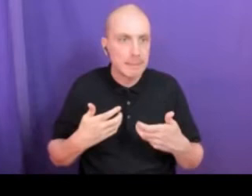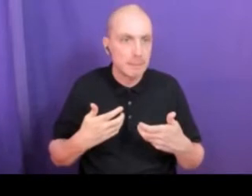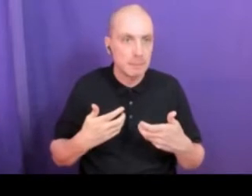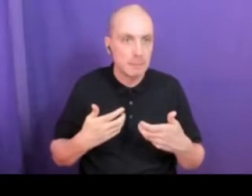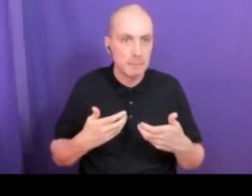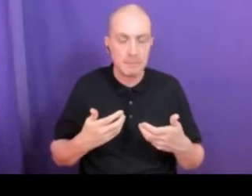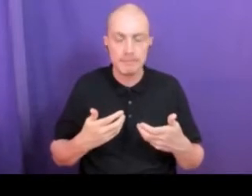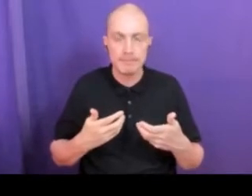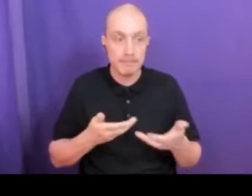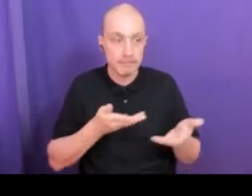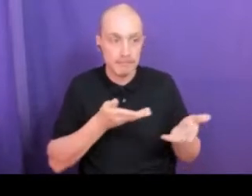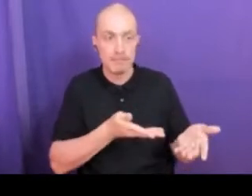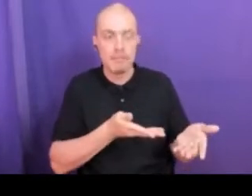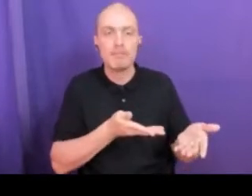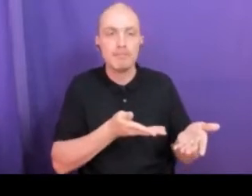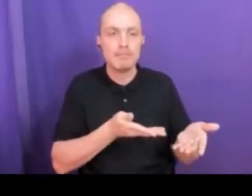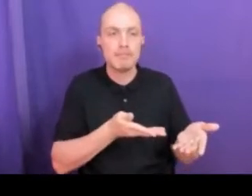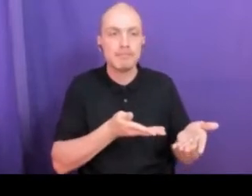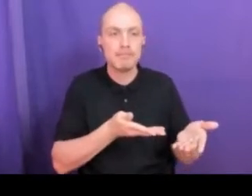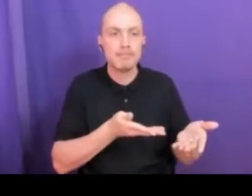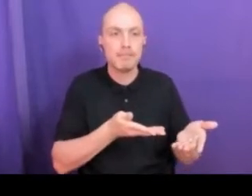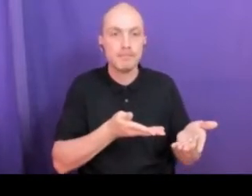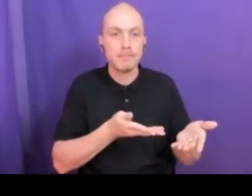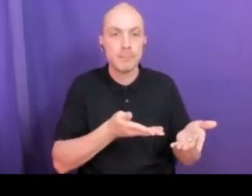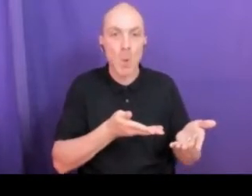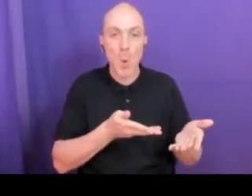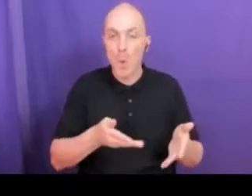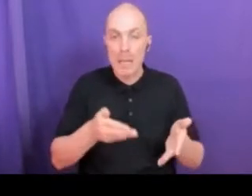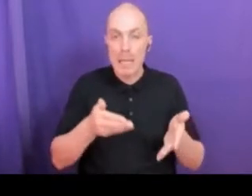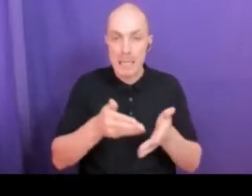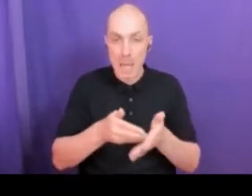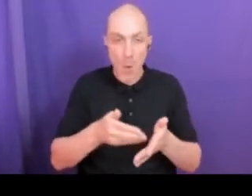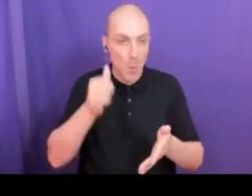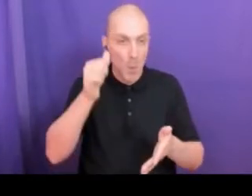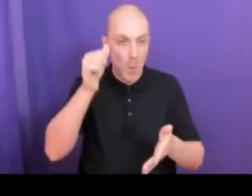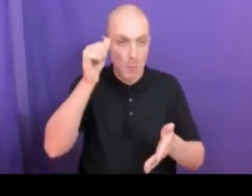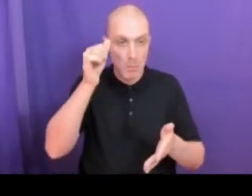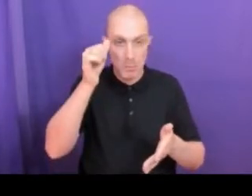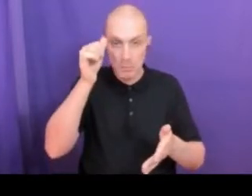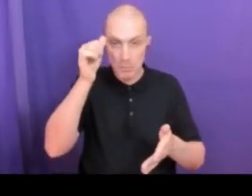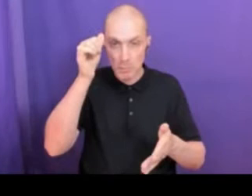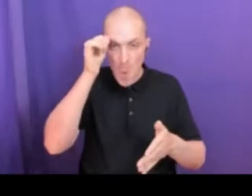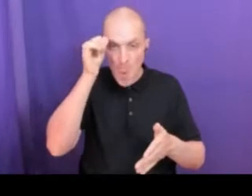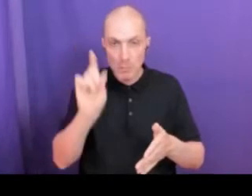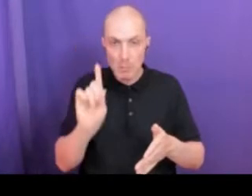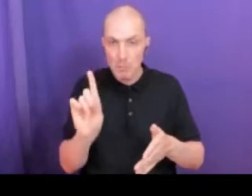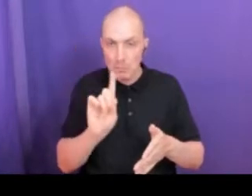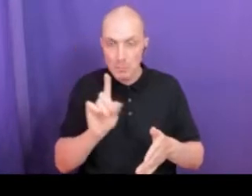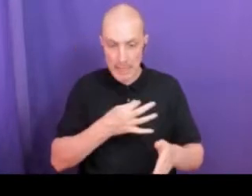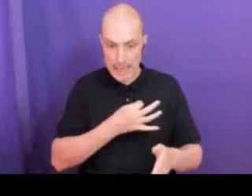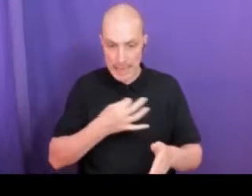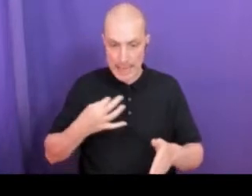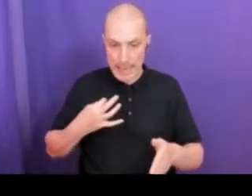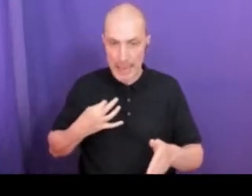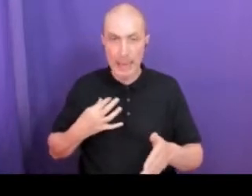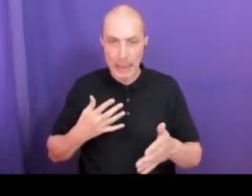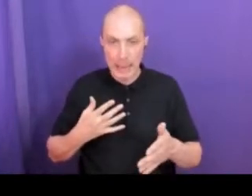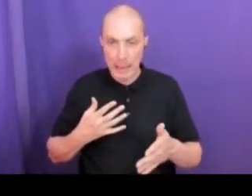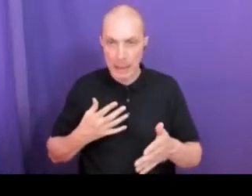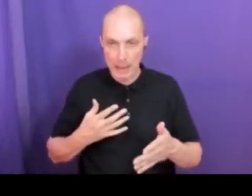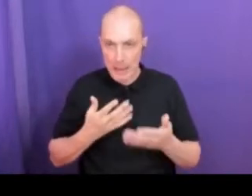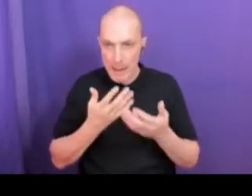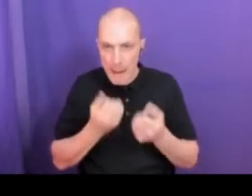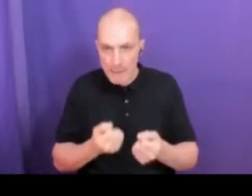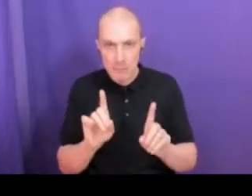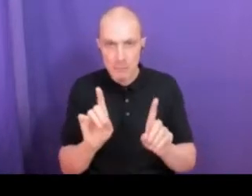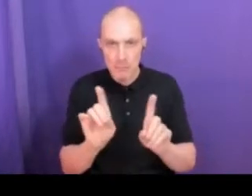So I'm going to cover what we already know so far about these clinics and the services that are already available, and I'm going to talk a little bit about some of the